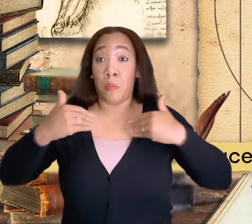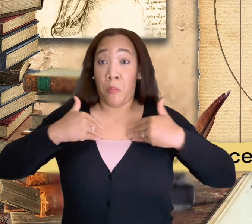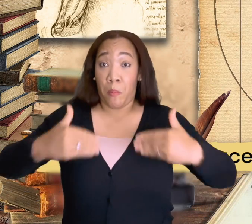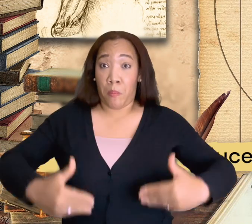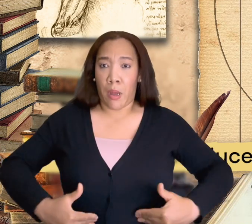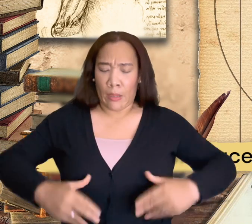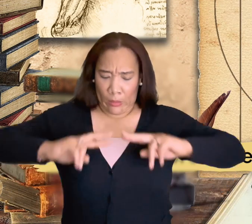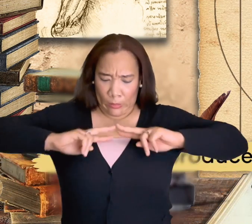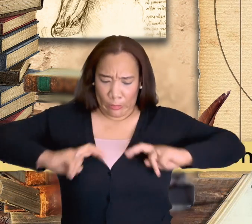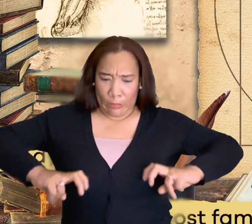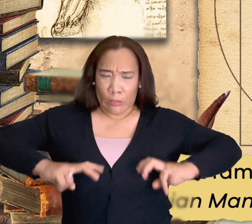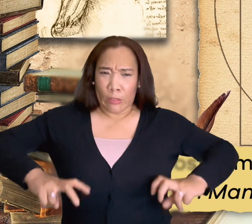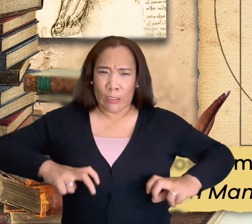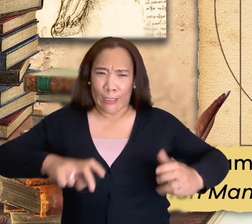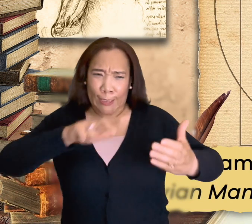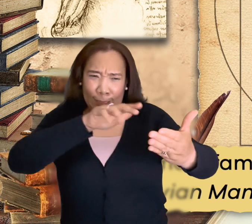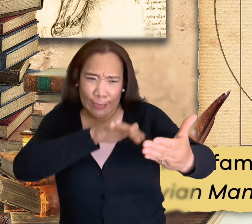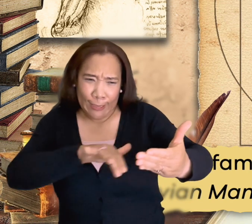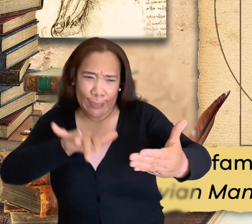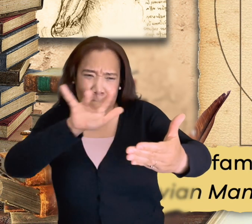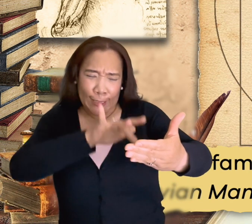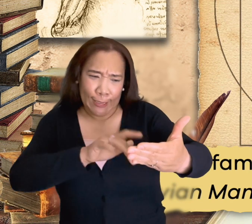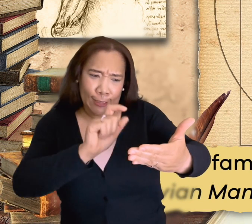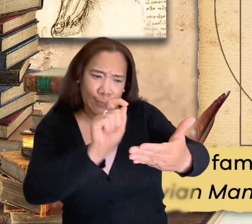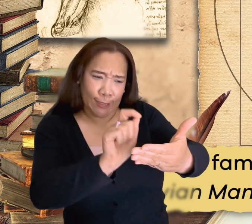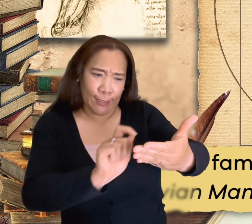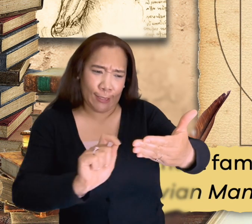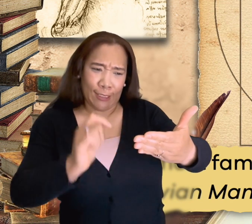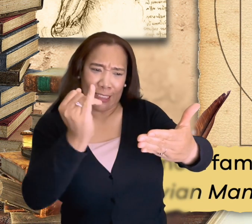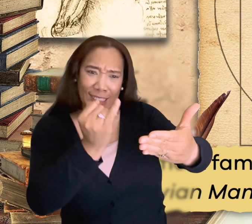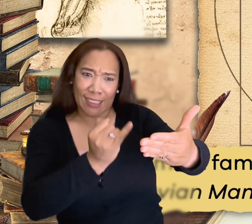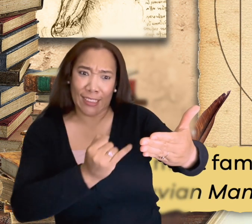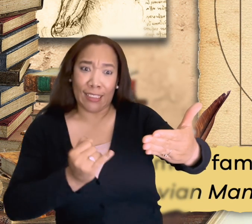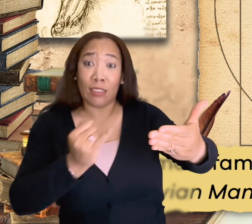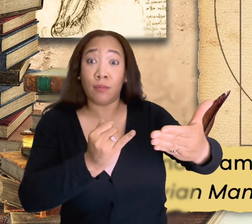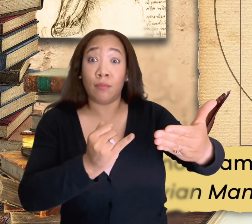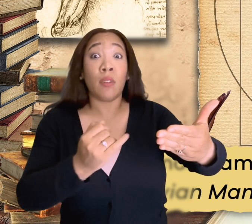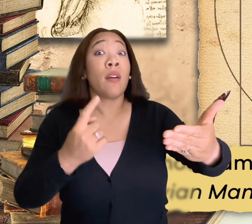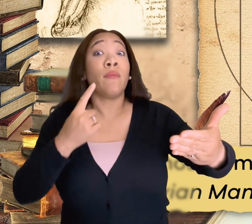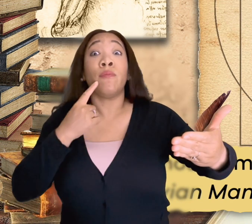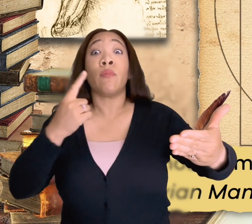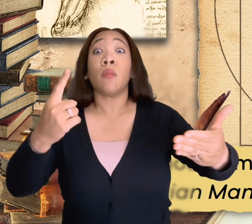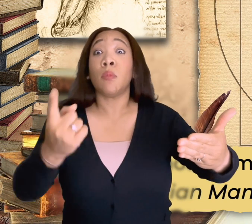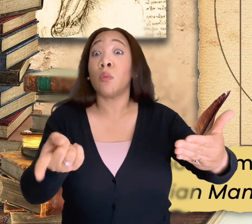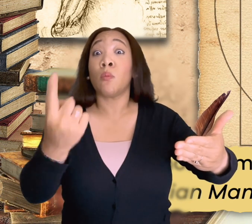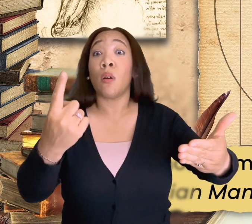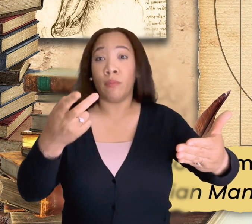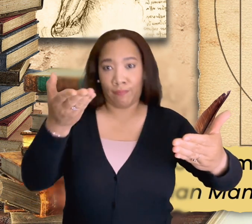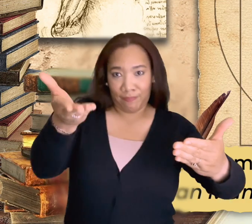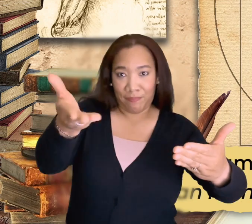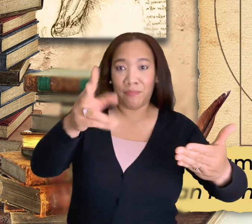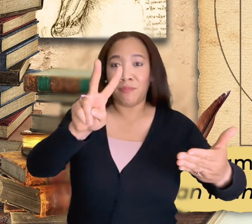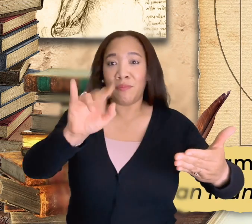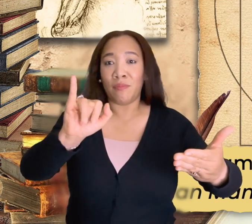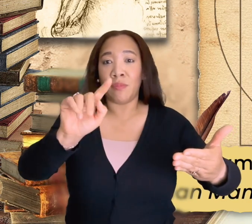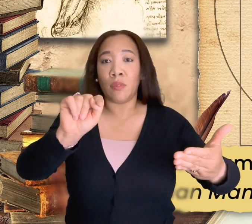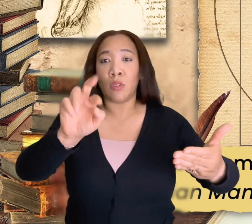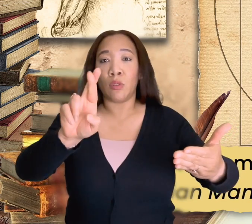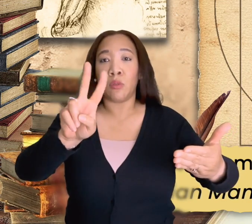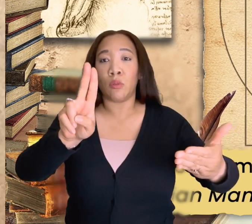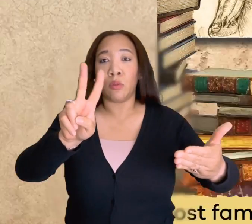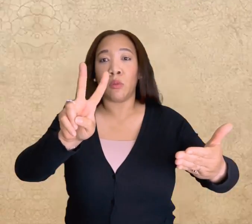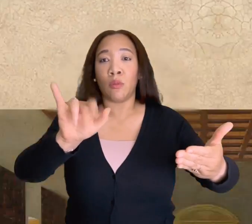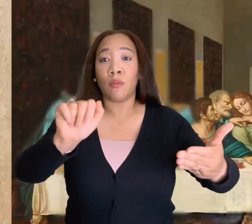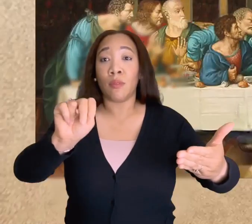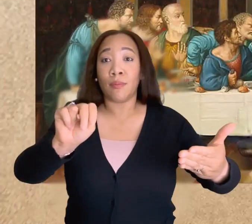body studies. His most famous of these studies is most likely Vitruvian Man, which you may have seen